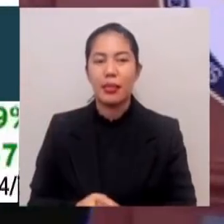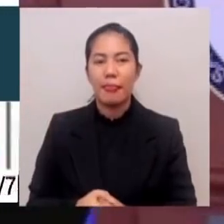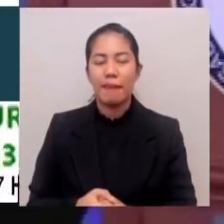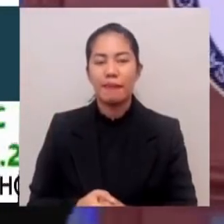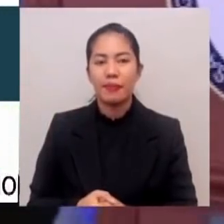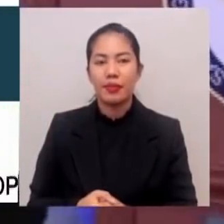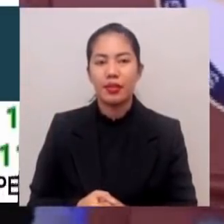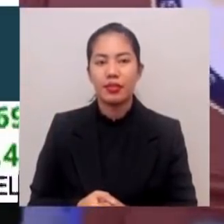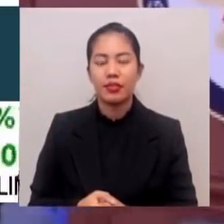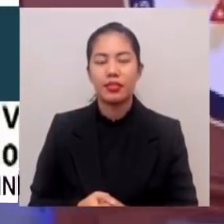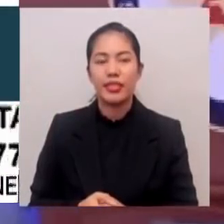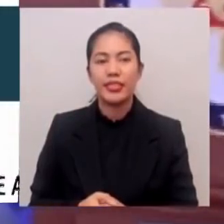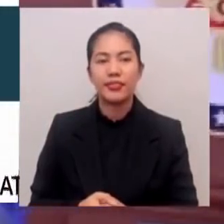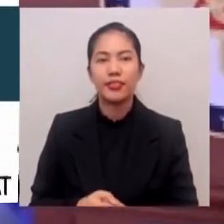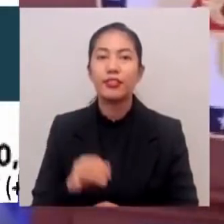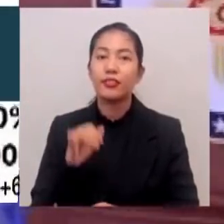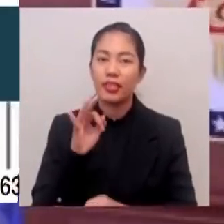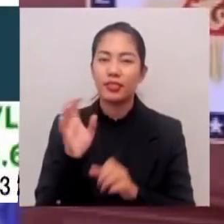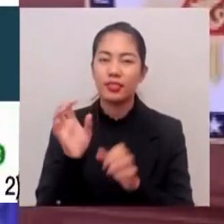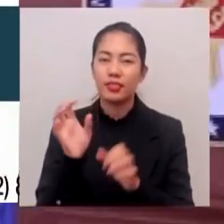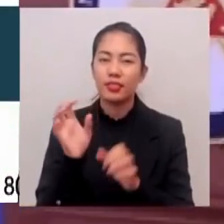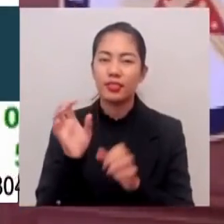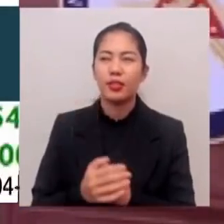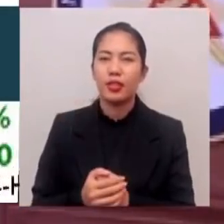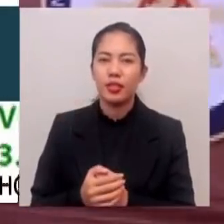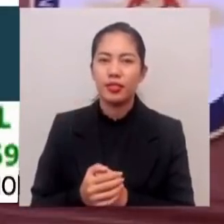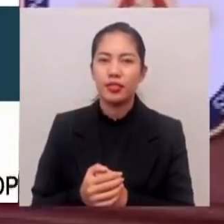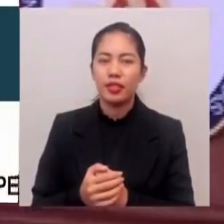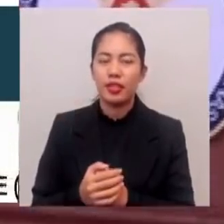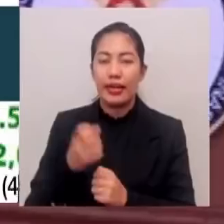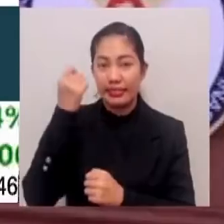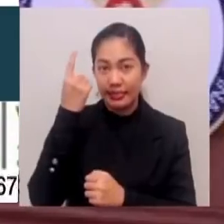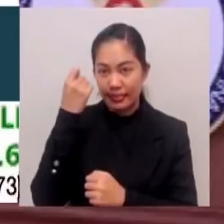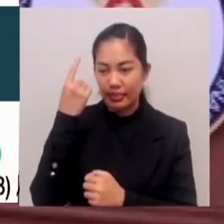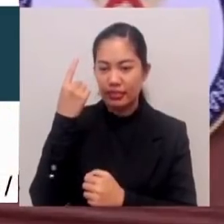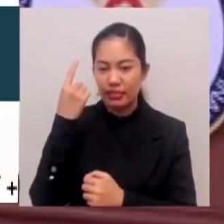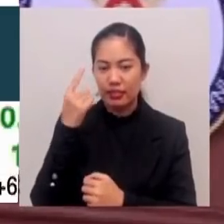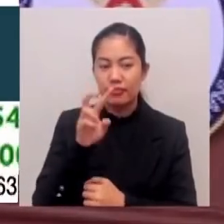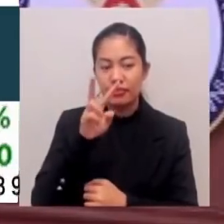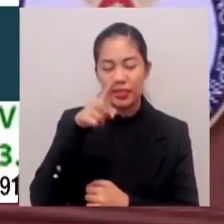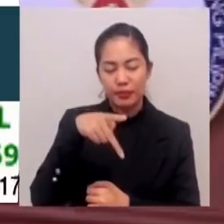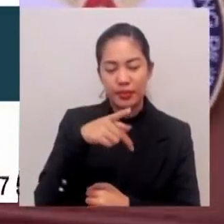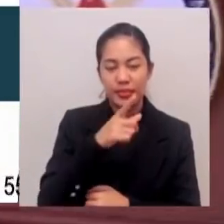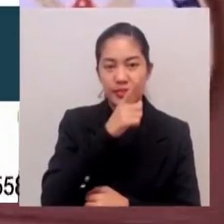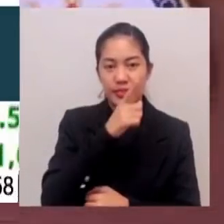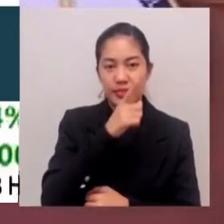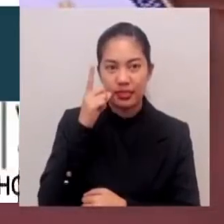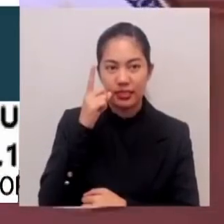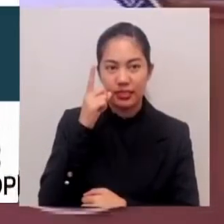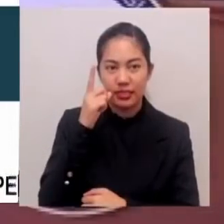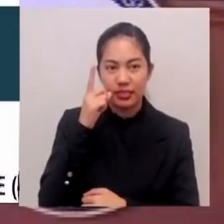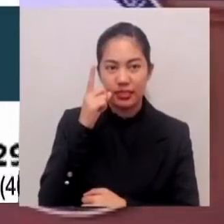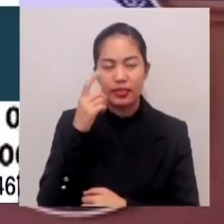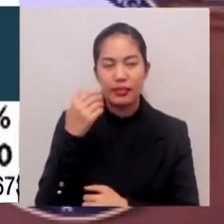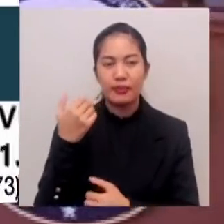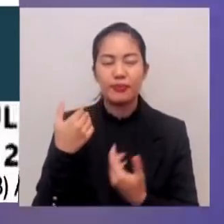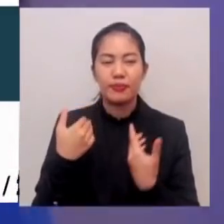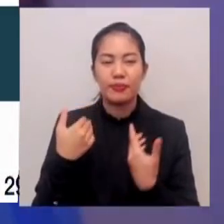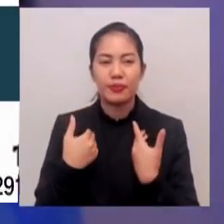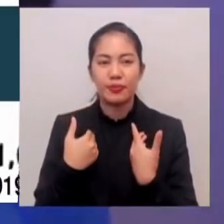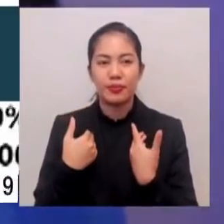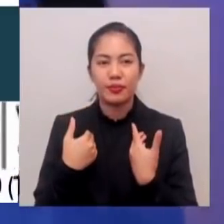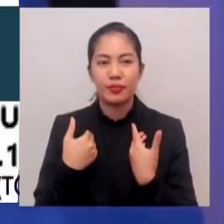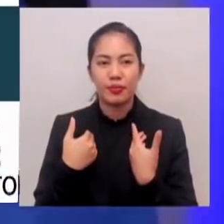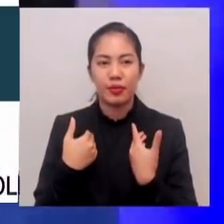to understand the way the vice president has been extending